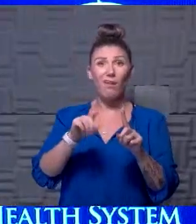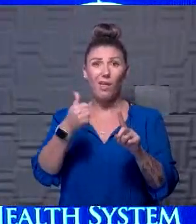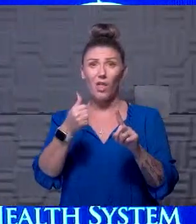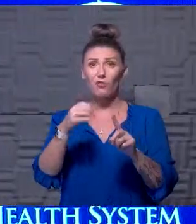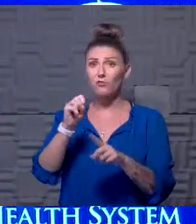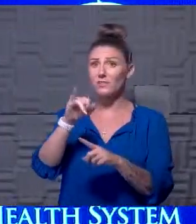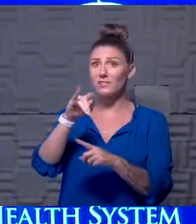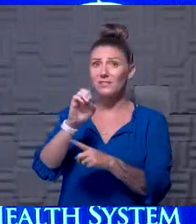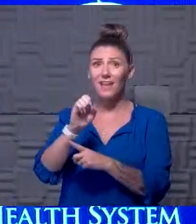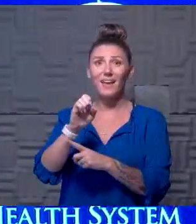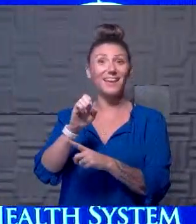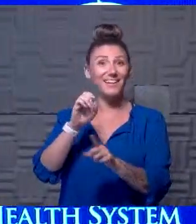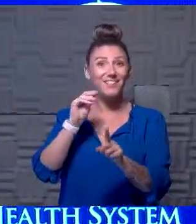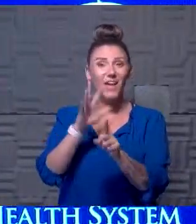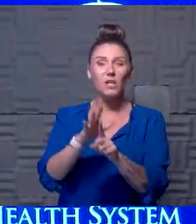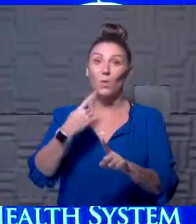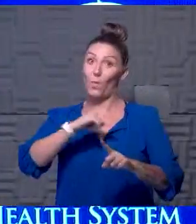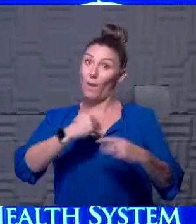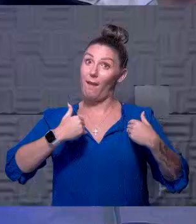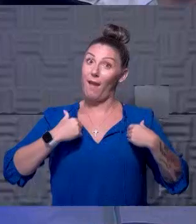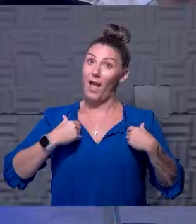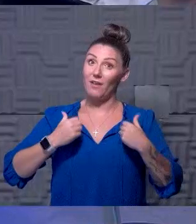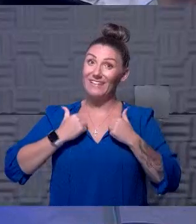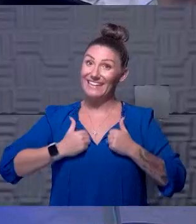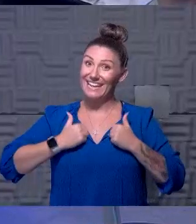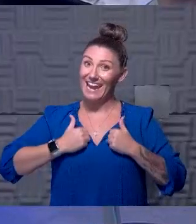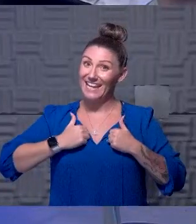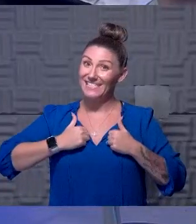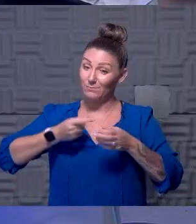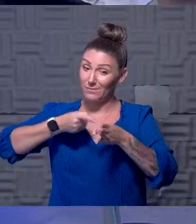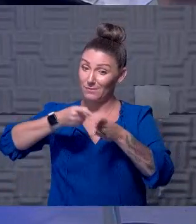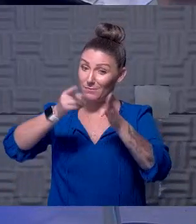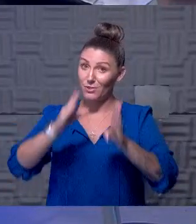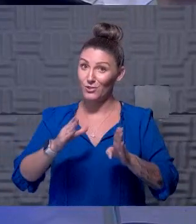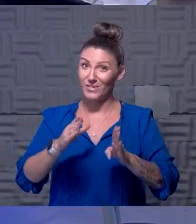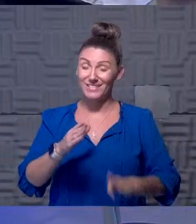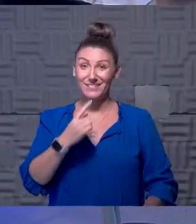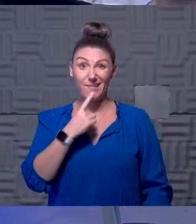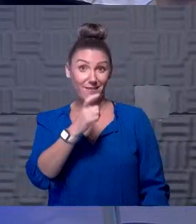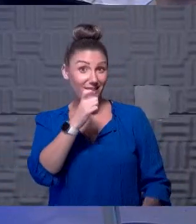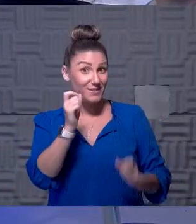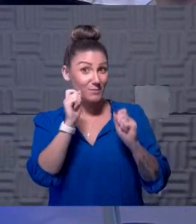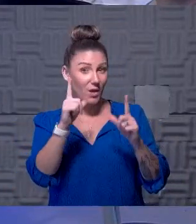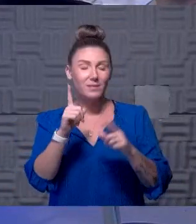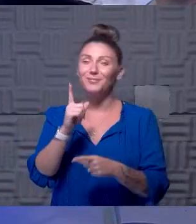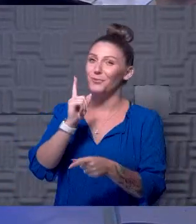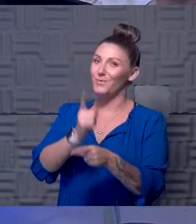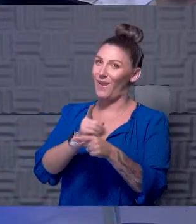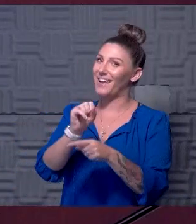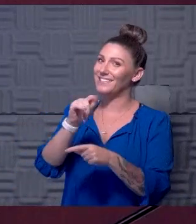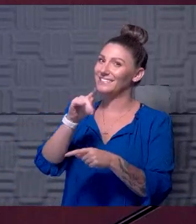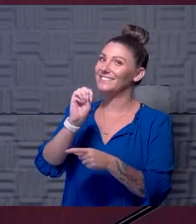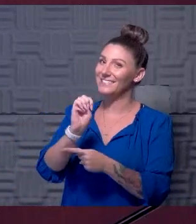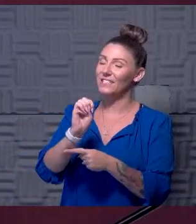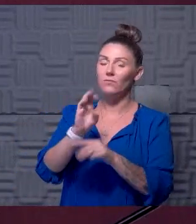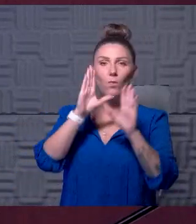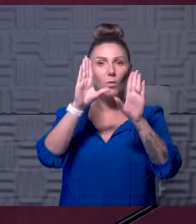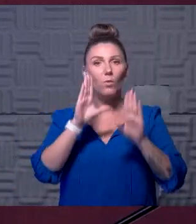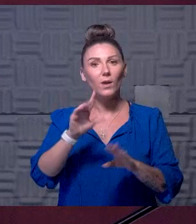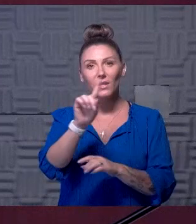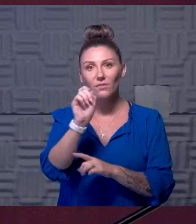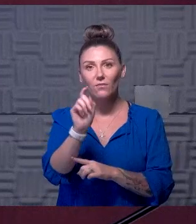an asthma specialist right here who I was thinking is going to say, not a surprise, Mario. That's right, Steve. Great